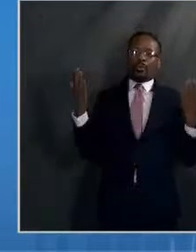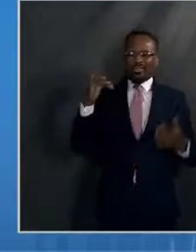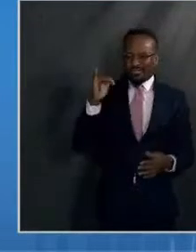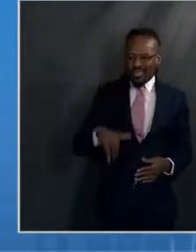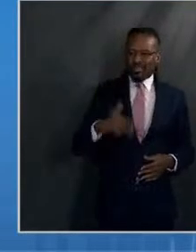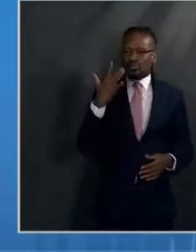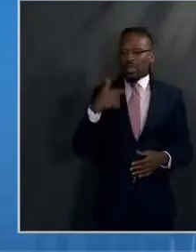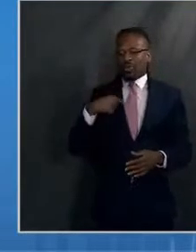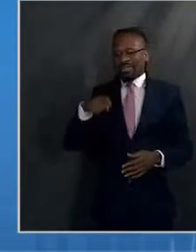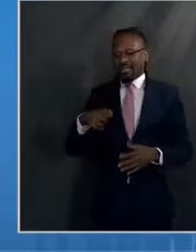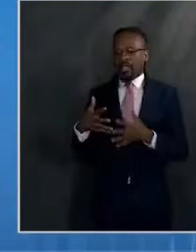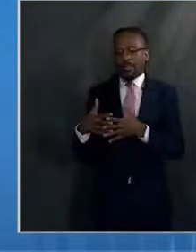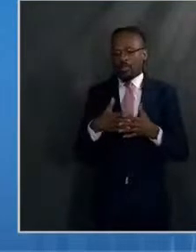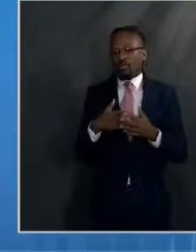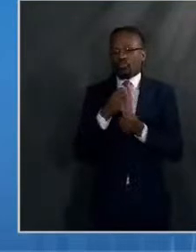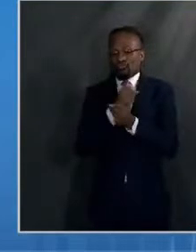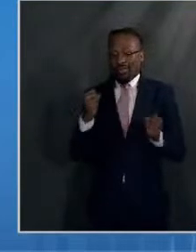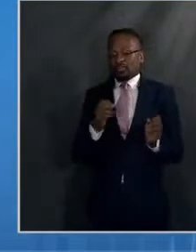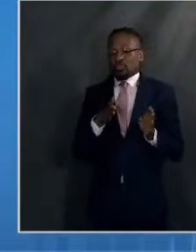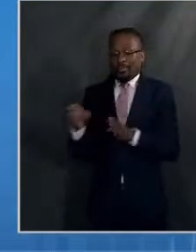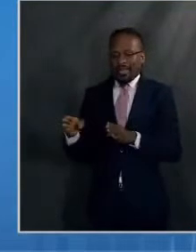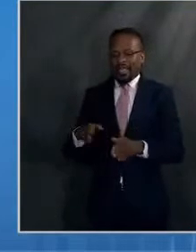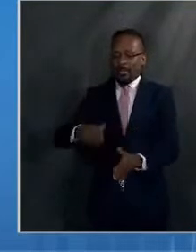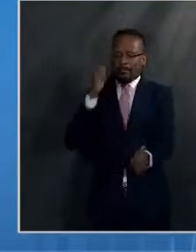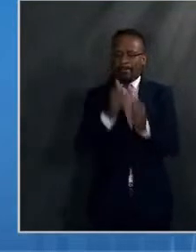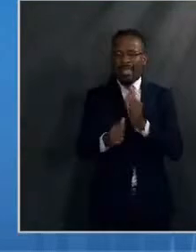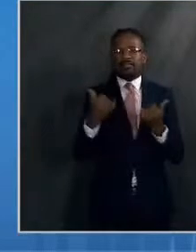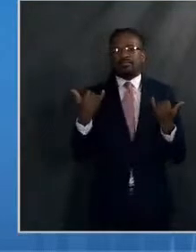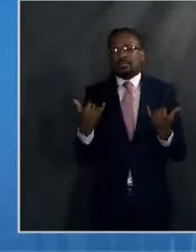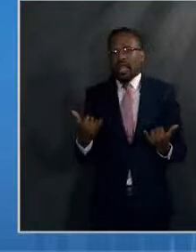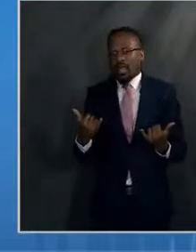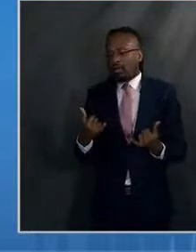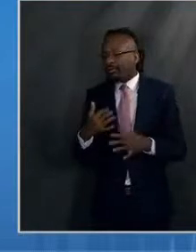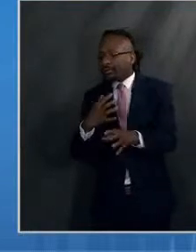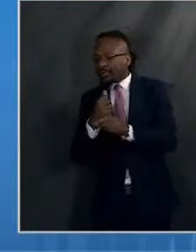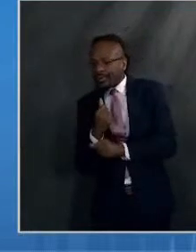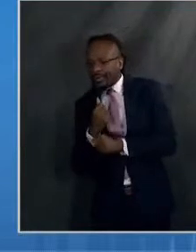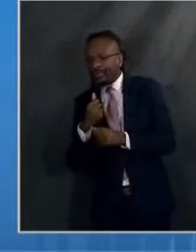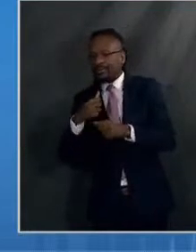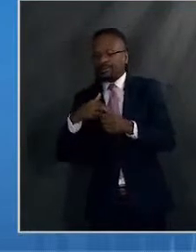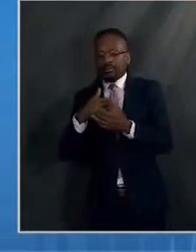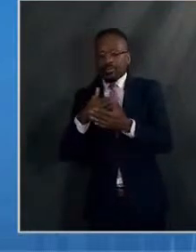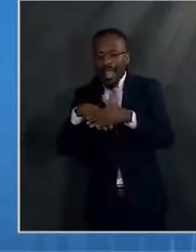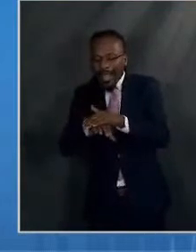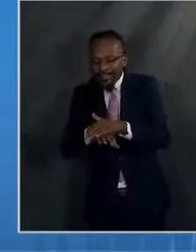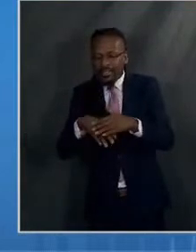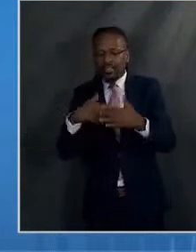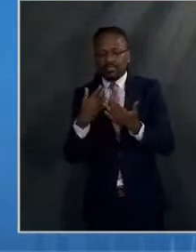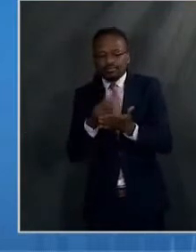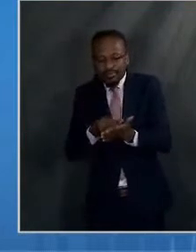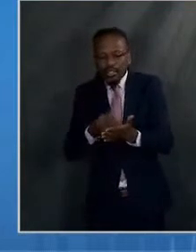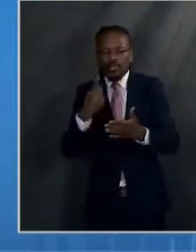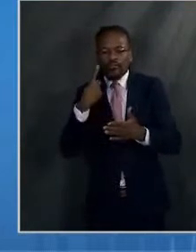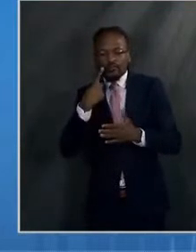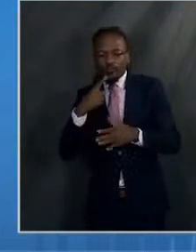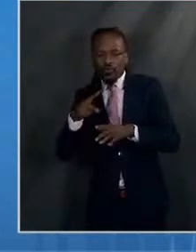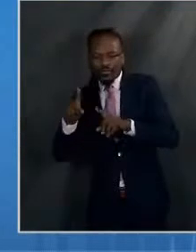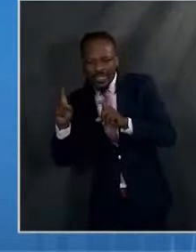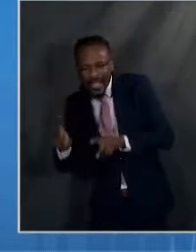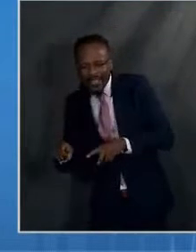now. It includes money to get schools better access to testing, enable smaller class